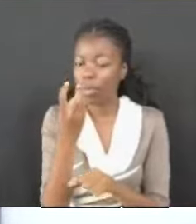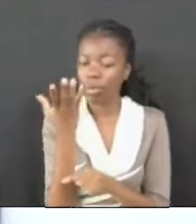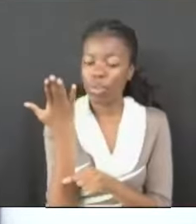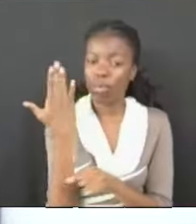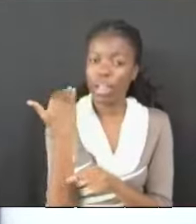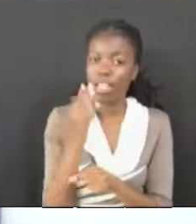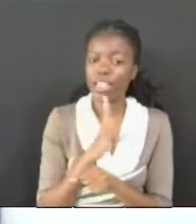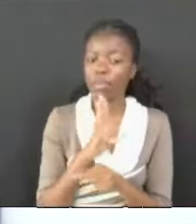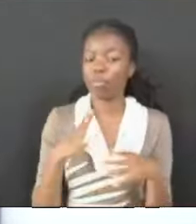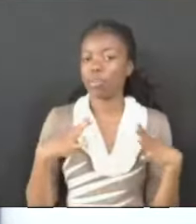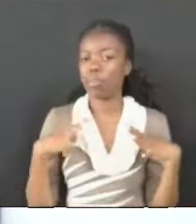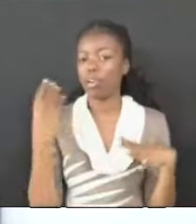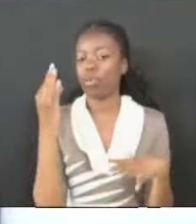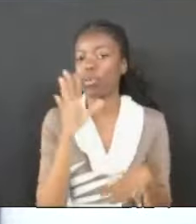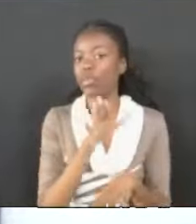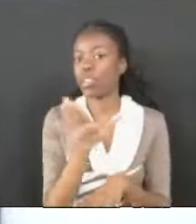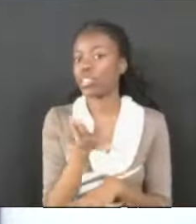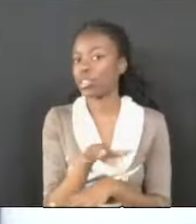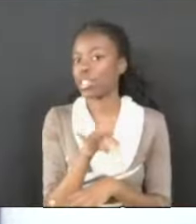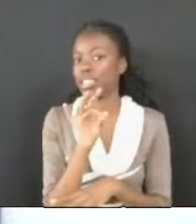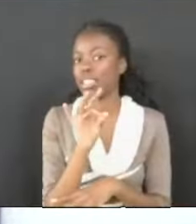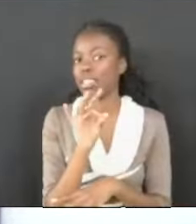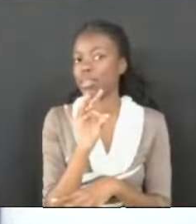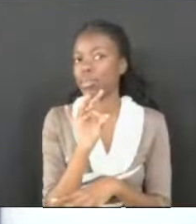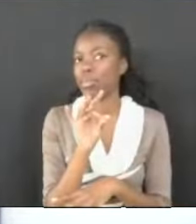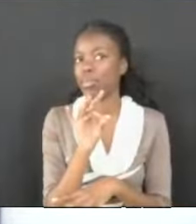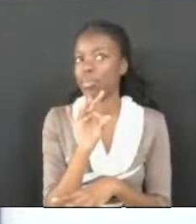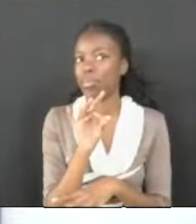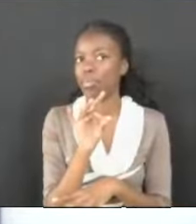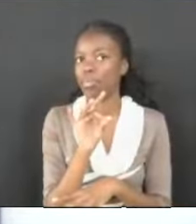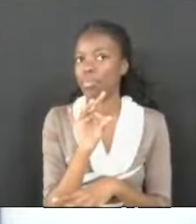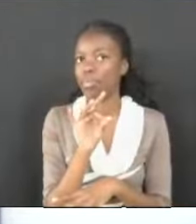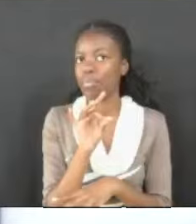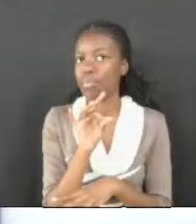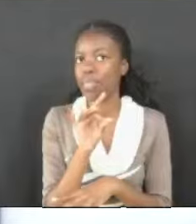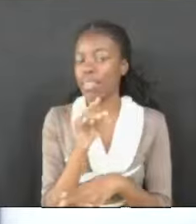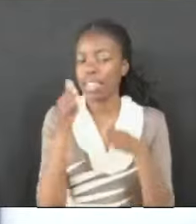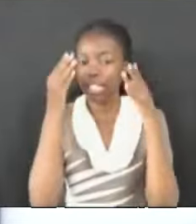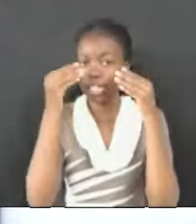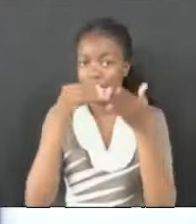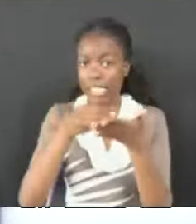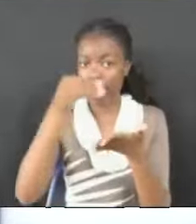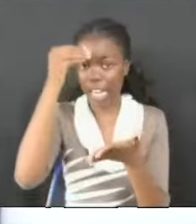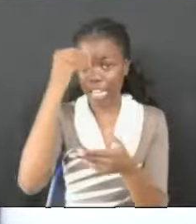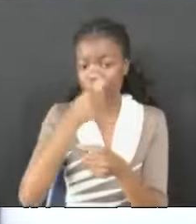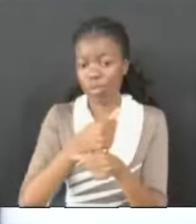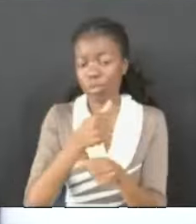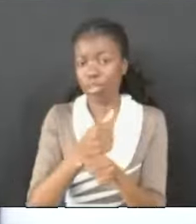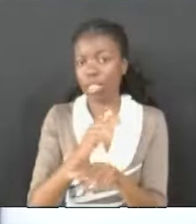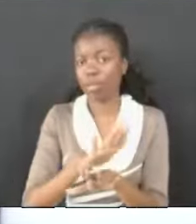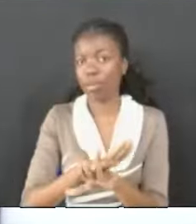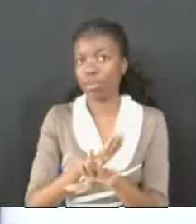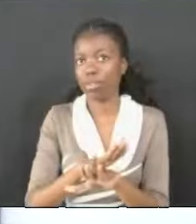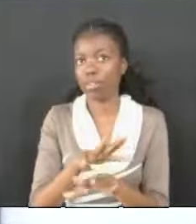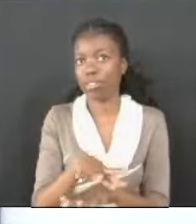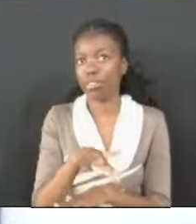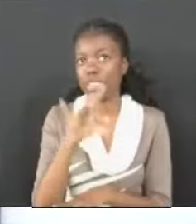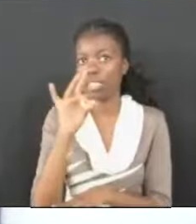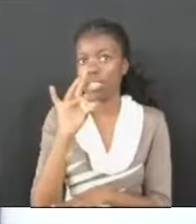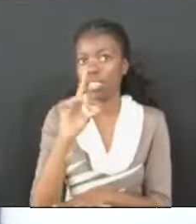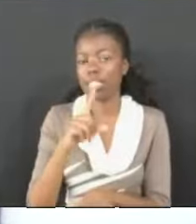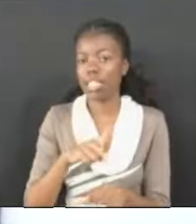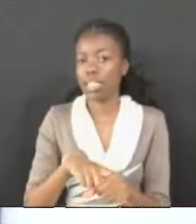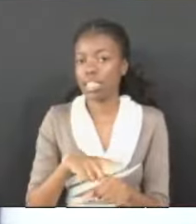your choice? The four Hebrew boys learned to make good choices. When they were served